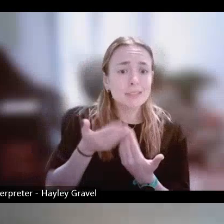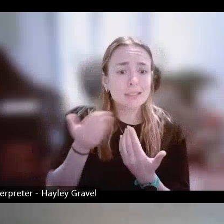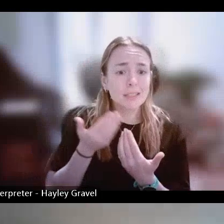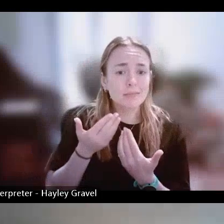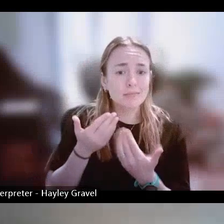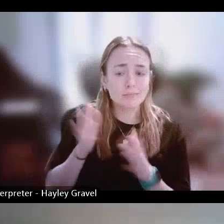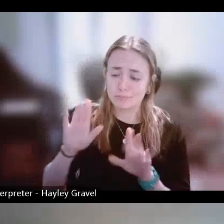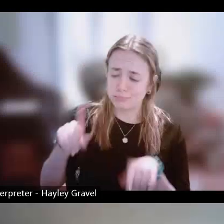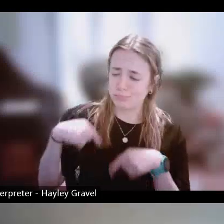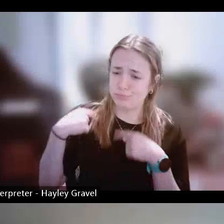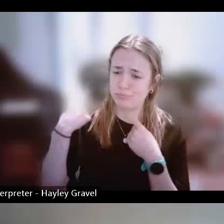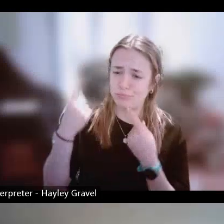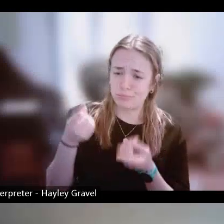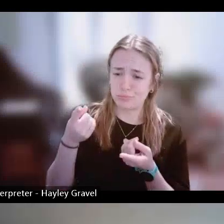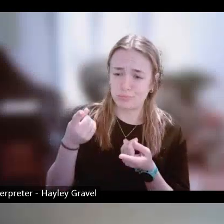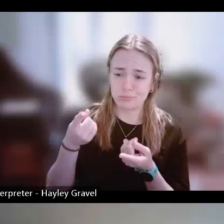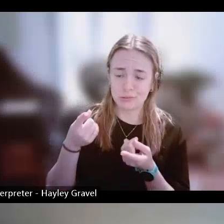help